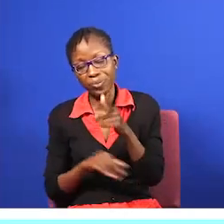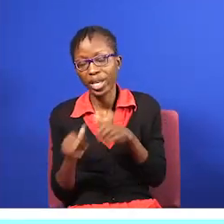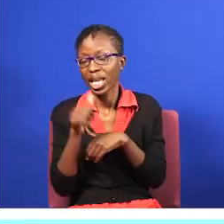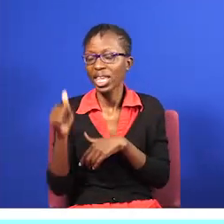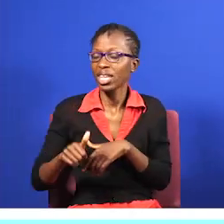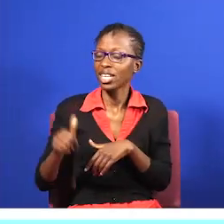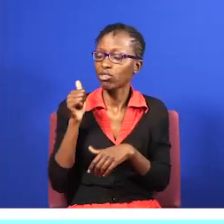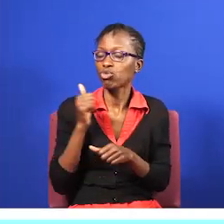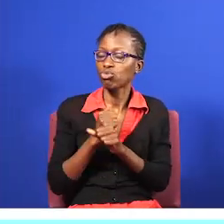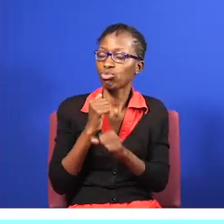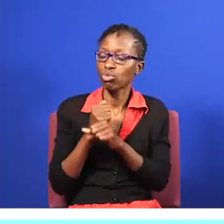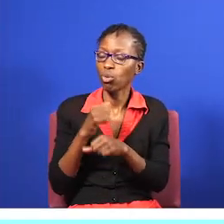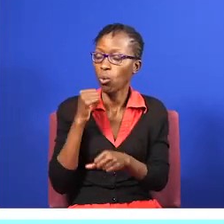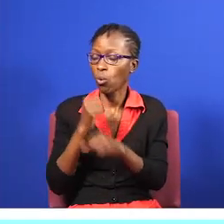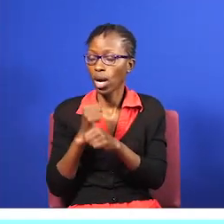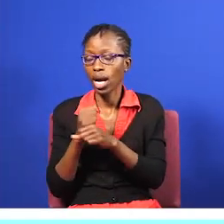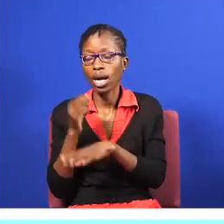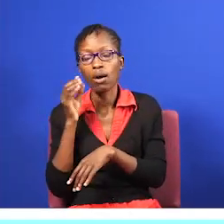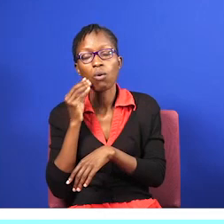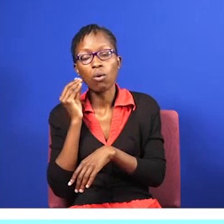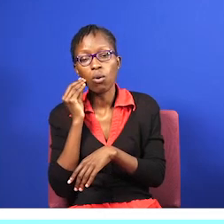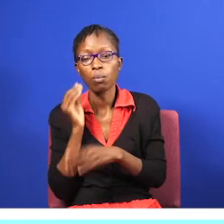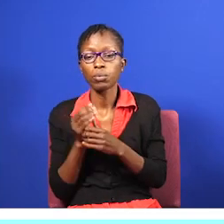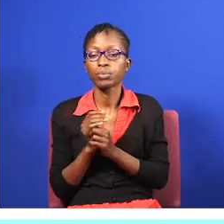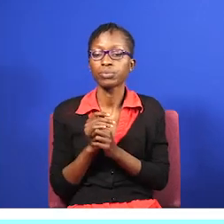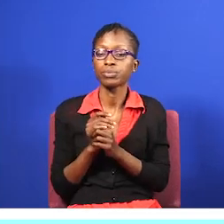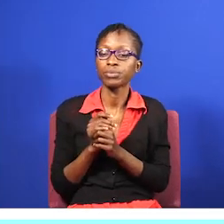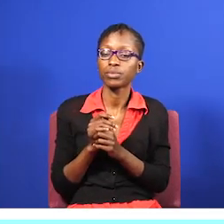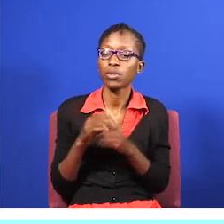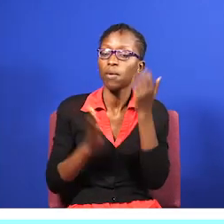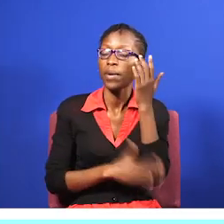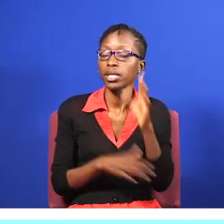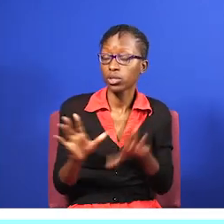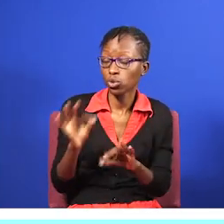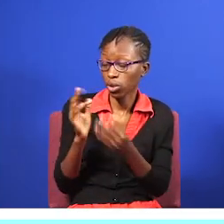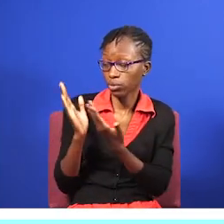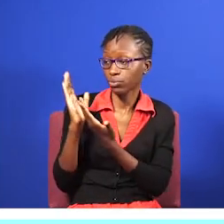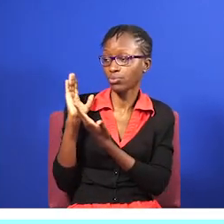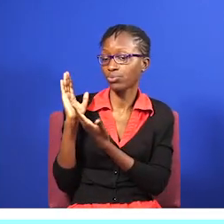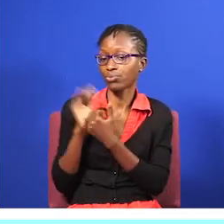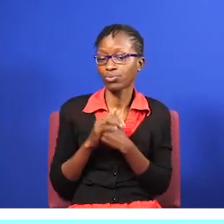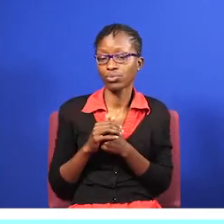Others they refuse to do the teacher's homework. So you'll see what are the bad choices